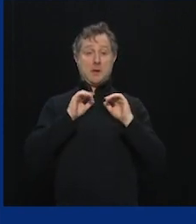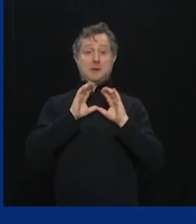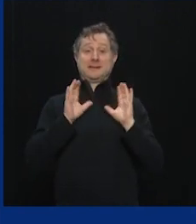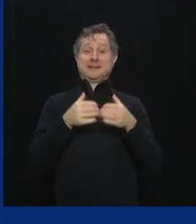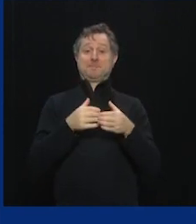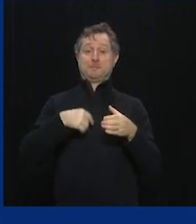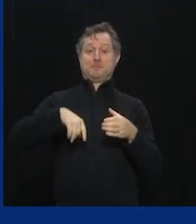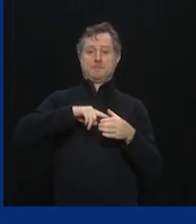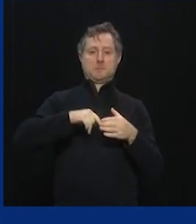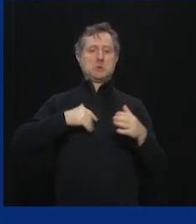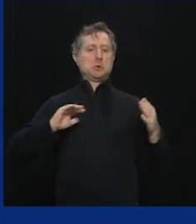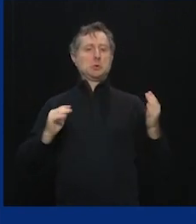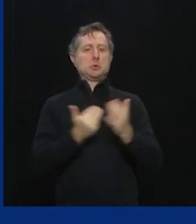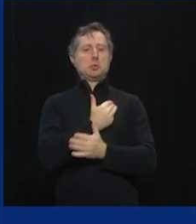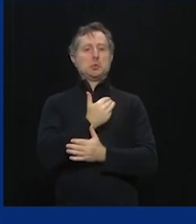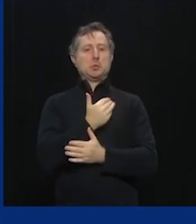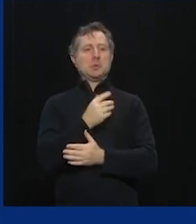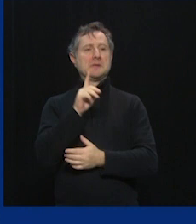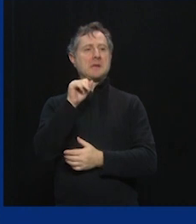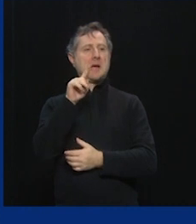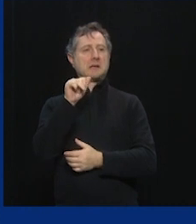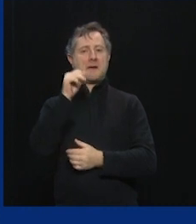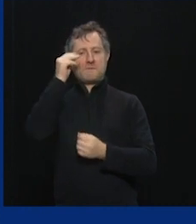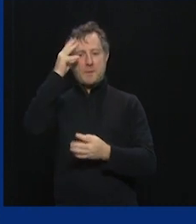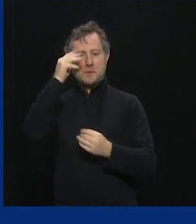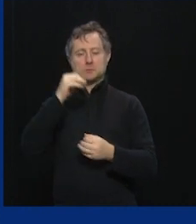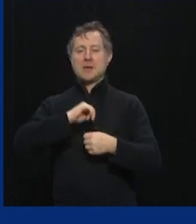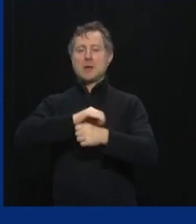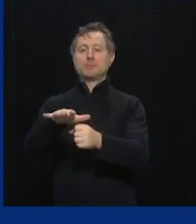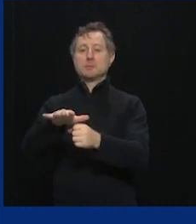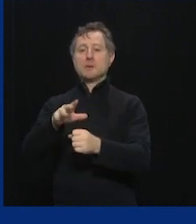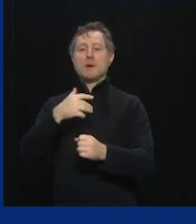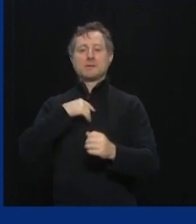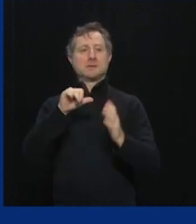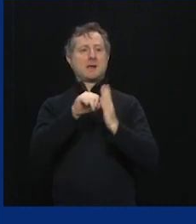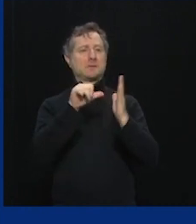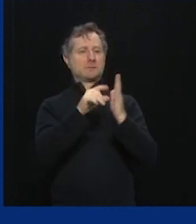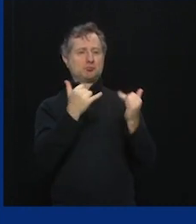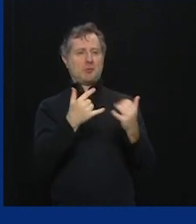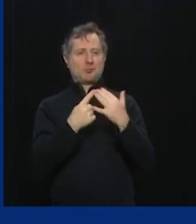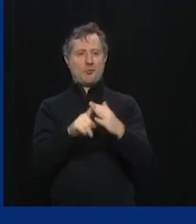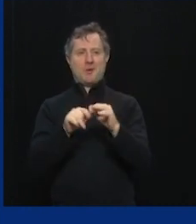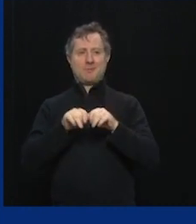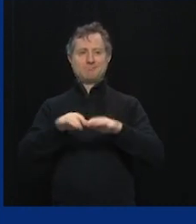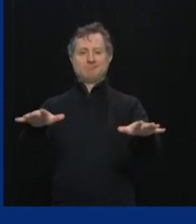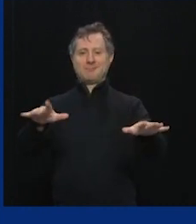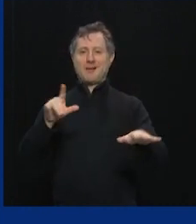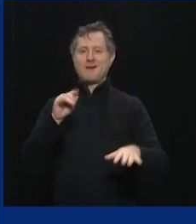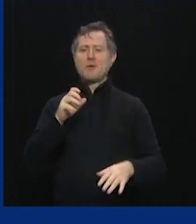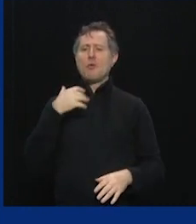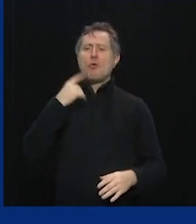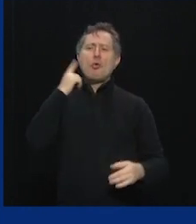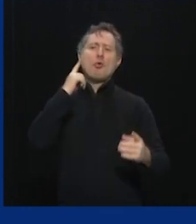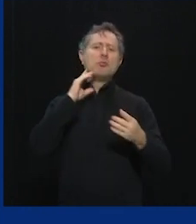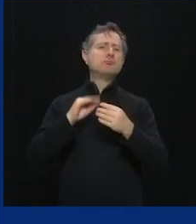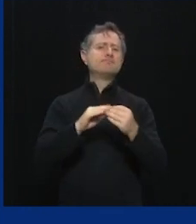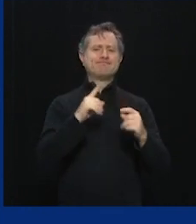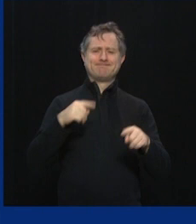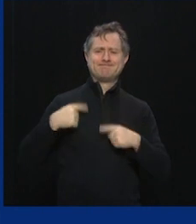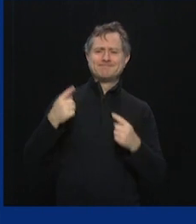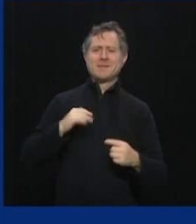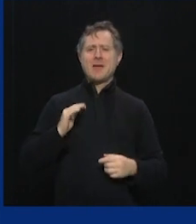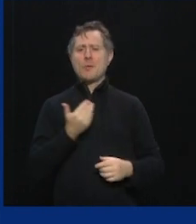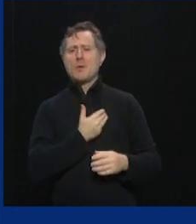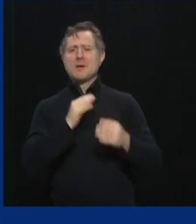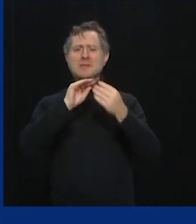data landing page that's live today. Very exciting. And what we've heard over the last few months is that our dashboards appear